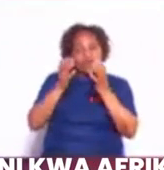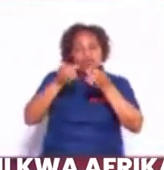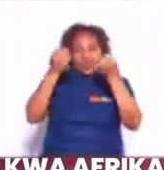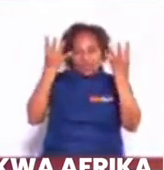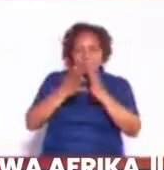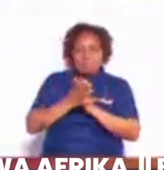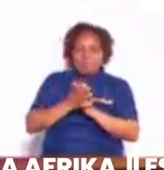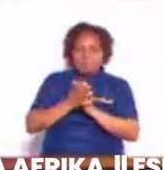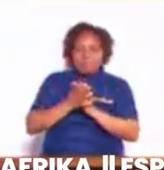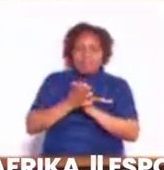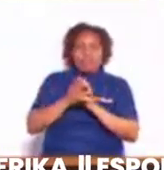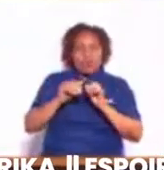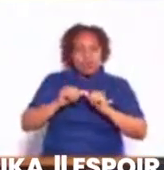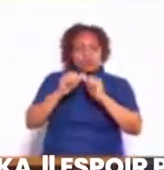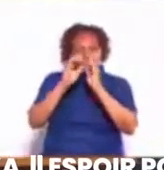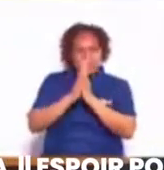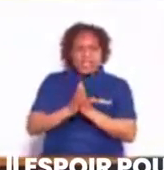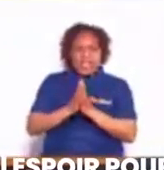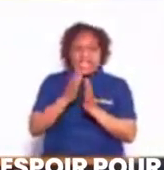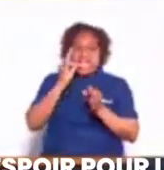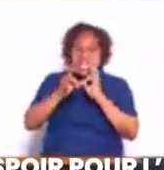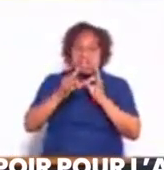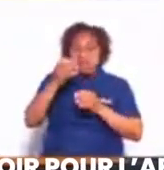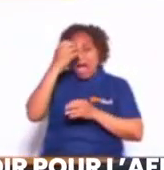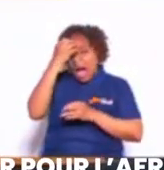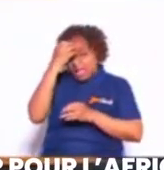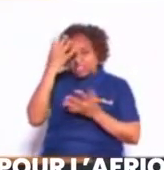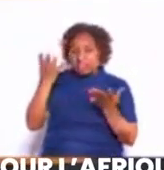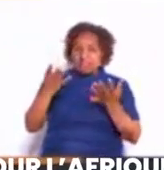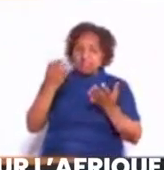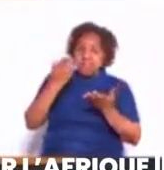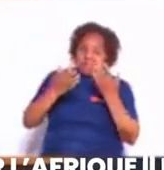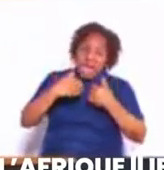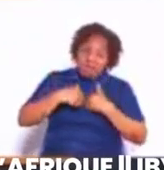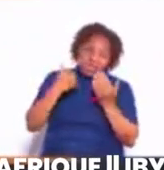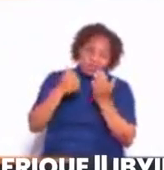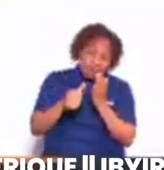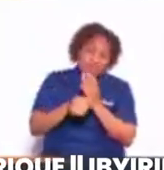Hallelujah. You pray. If you don't get angry, maybe you have a problem.